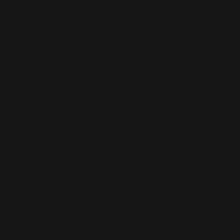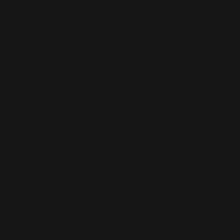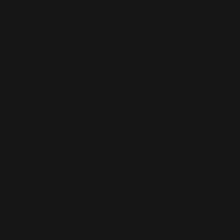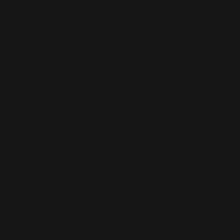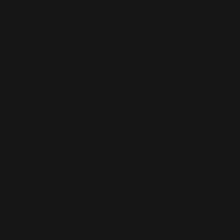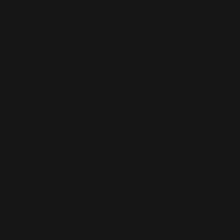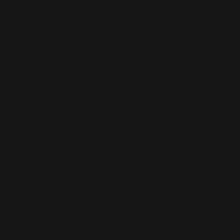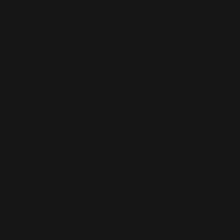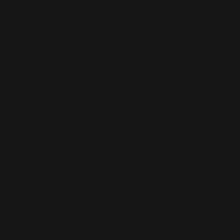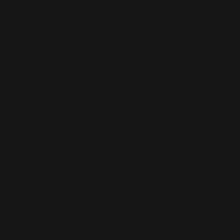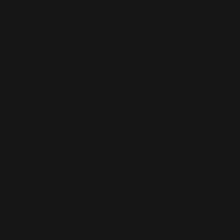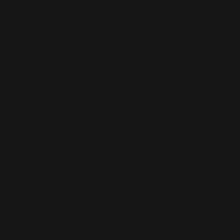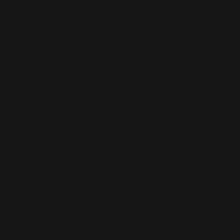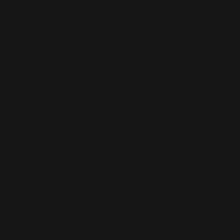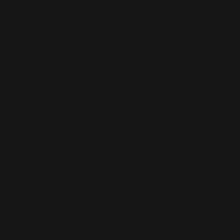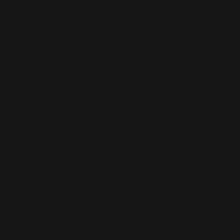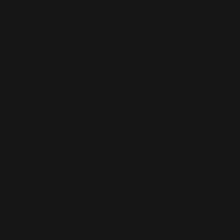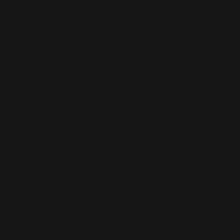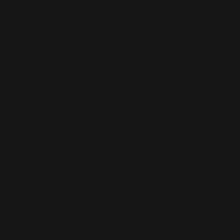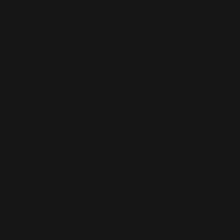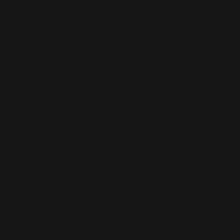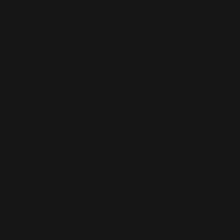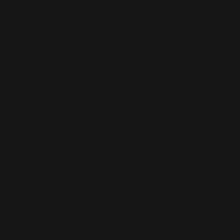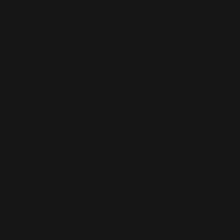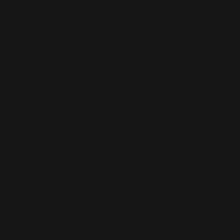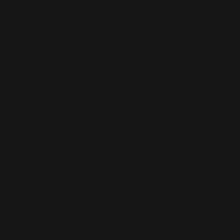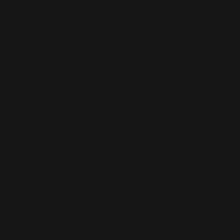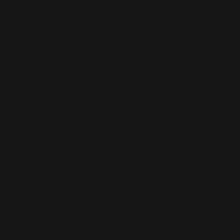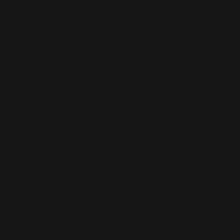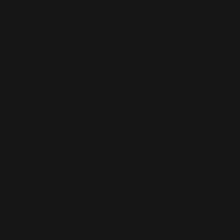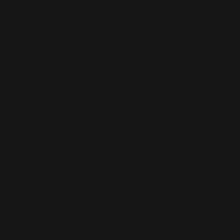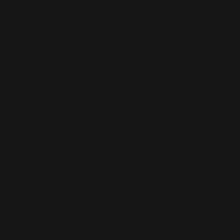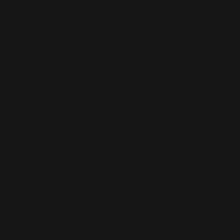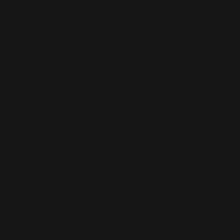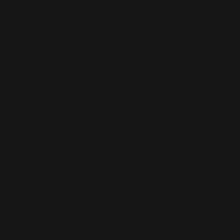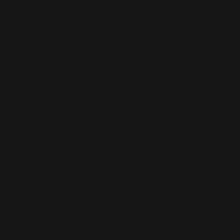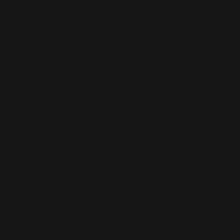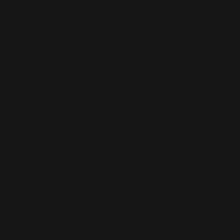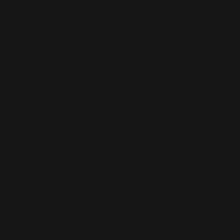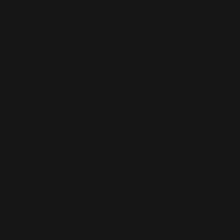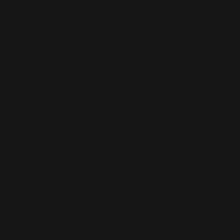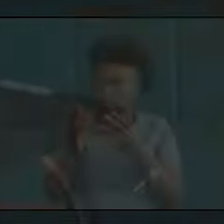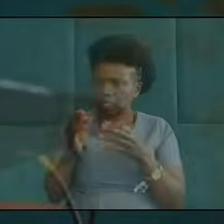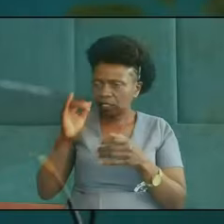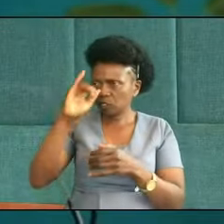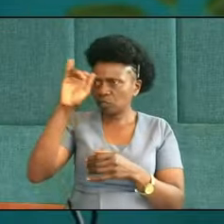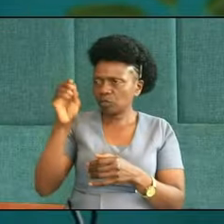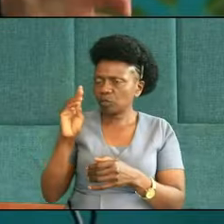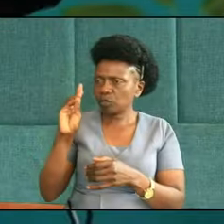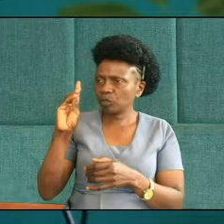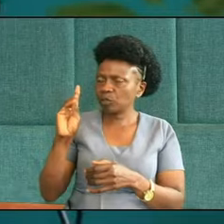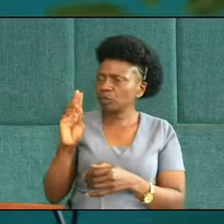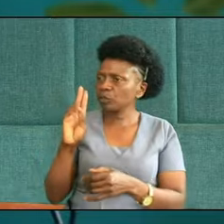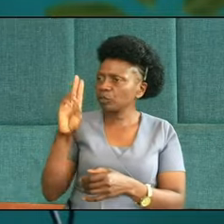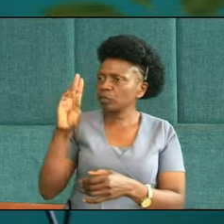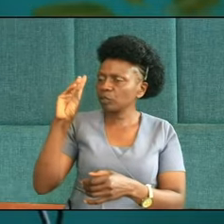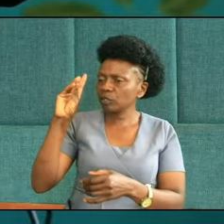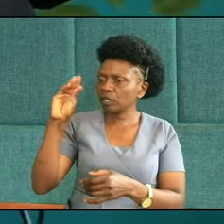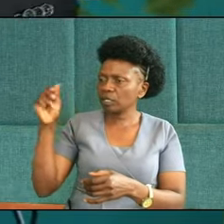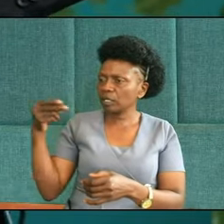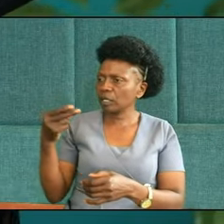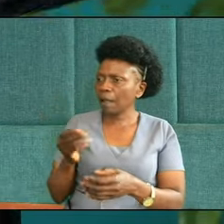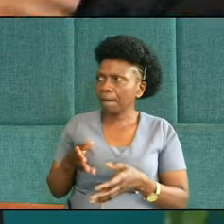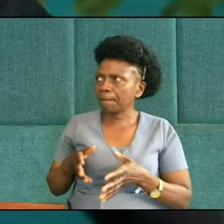mercenary brother, you ignored your dad's tears, you were a hard-hearted son, what happened to Judah's sins, friends, they were disappeared,